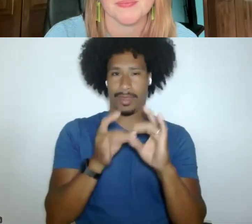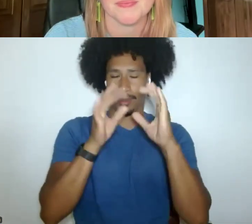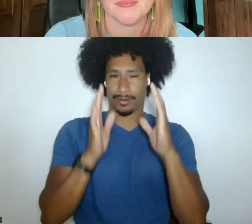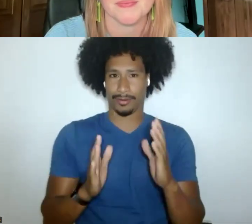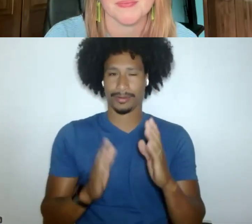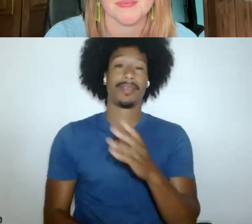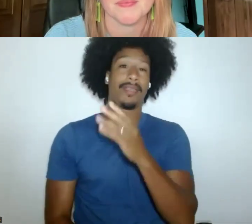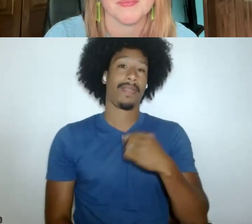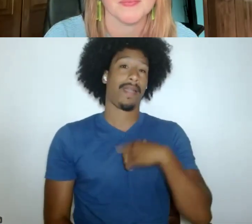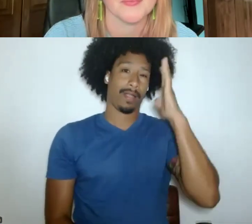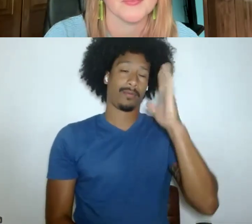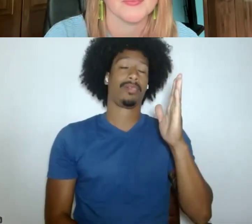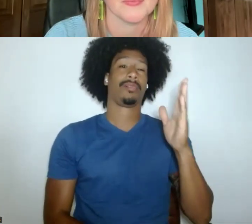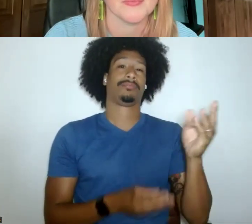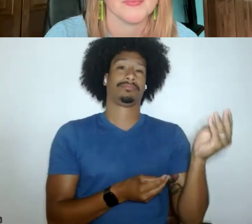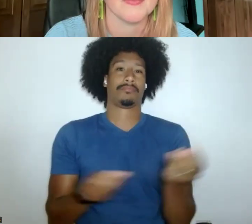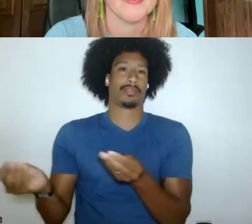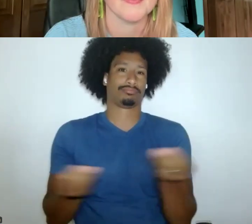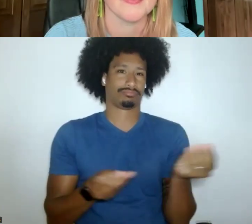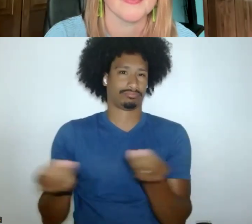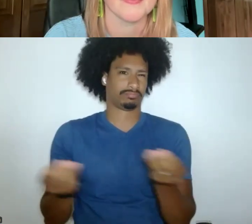the moderator for this session.